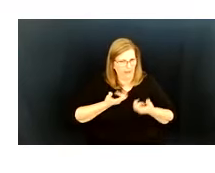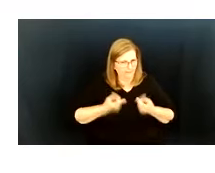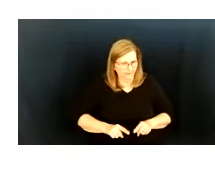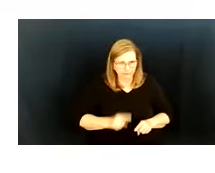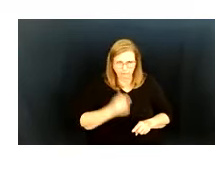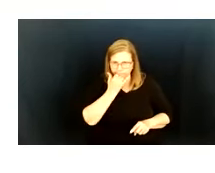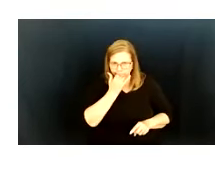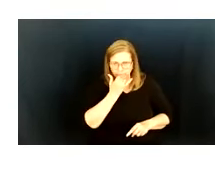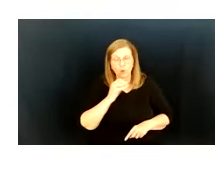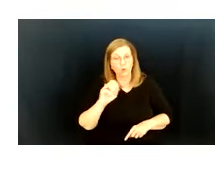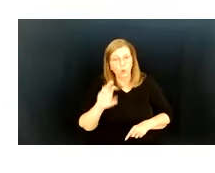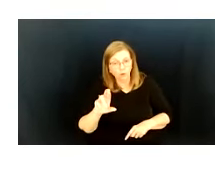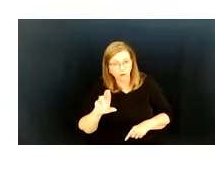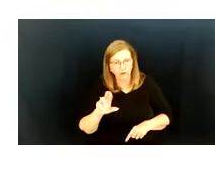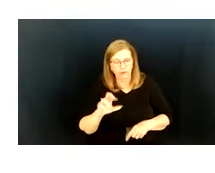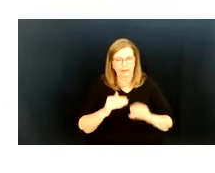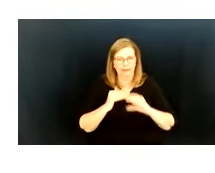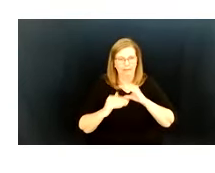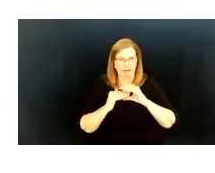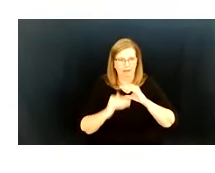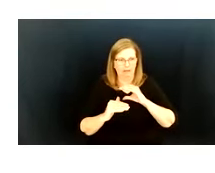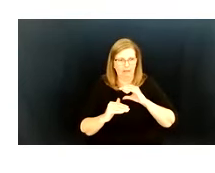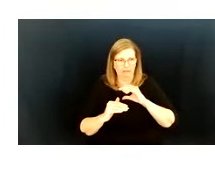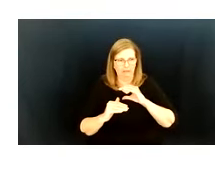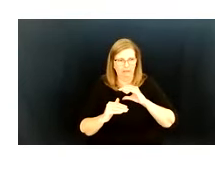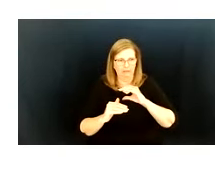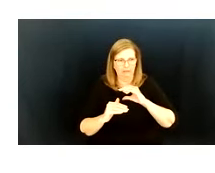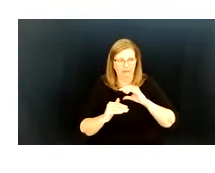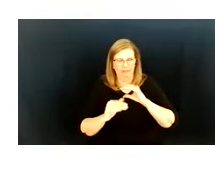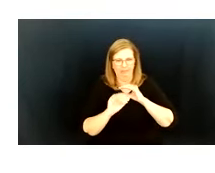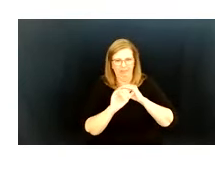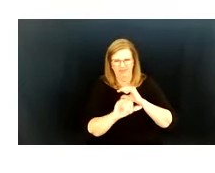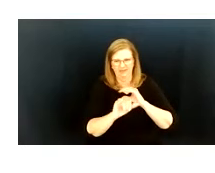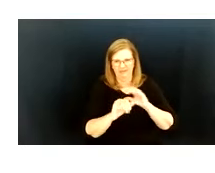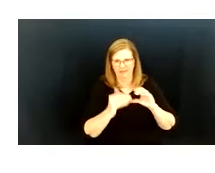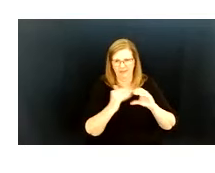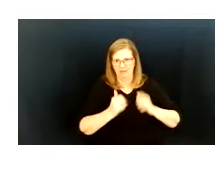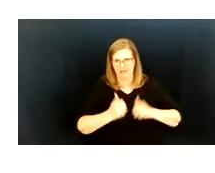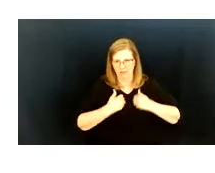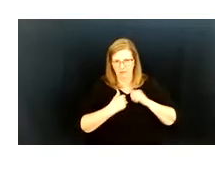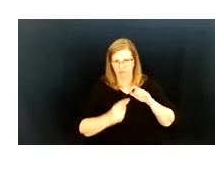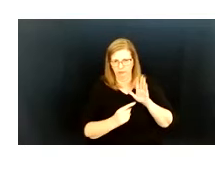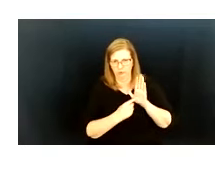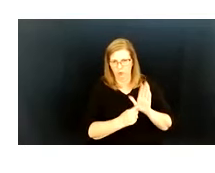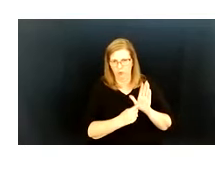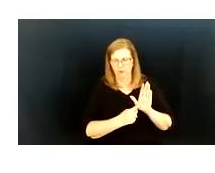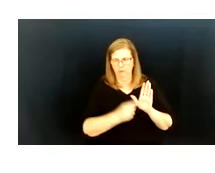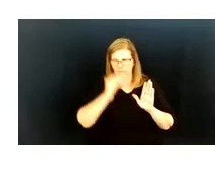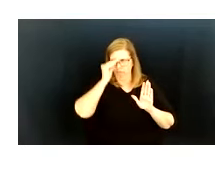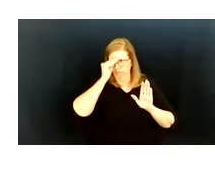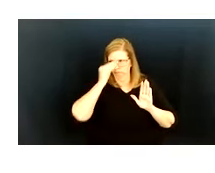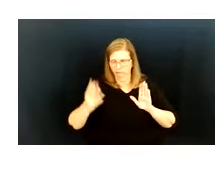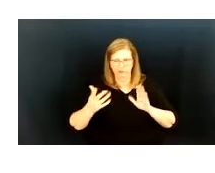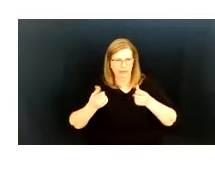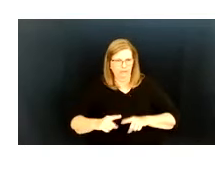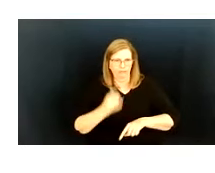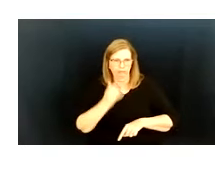having, or email the email address as shown to let her know the challenge.